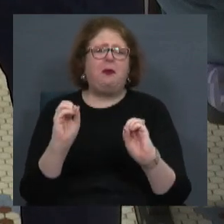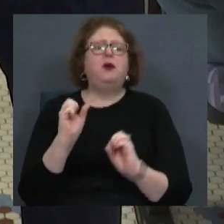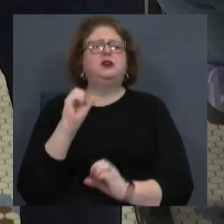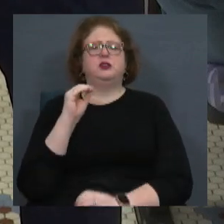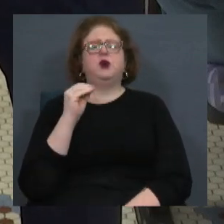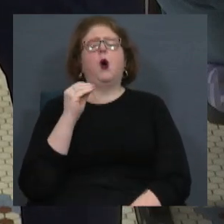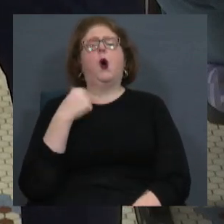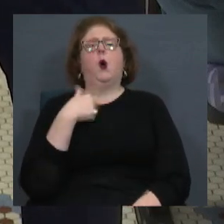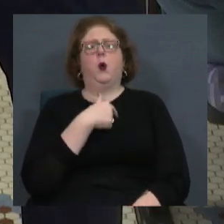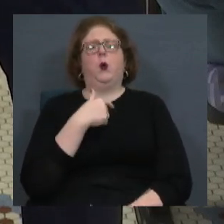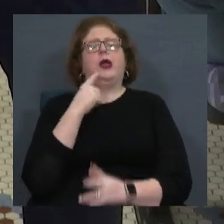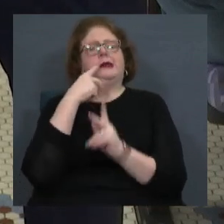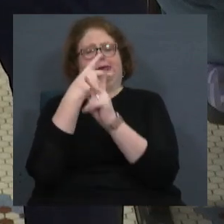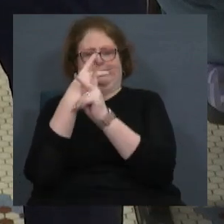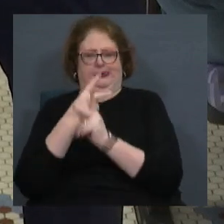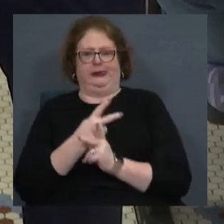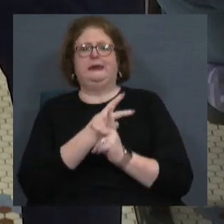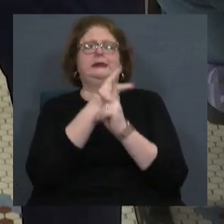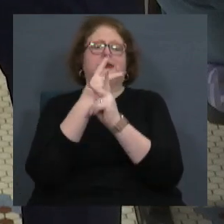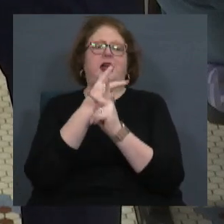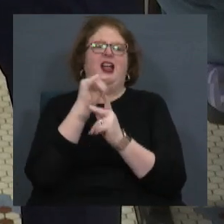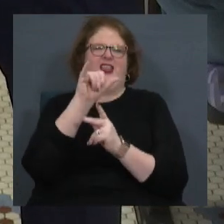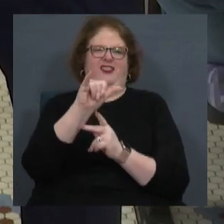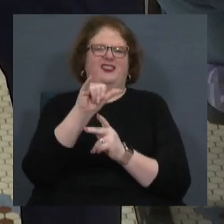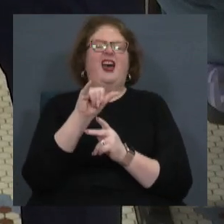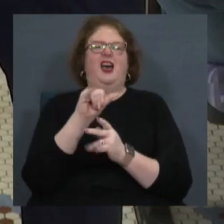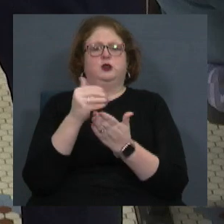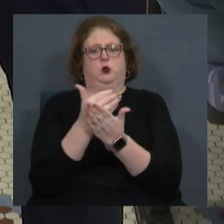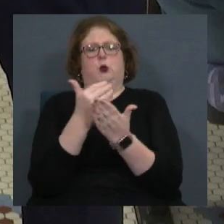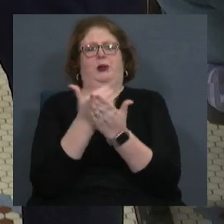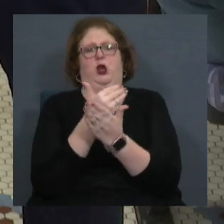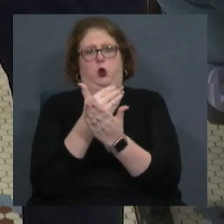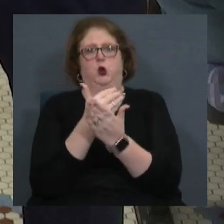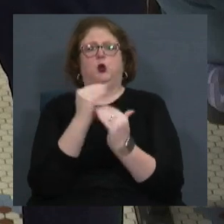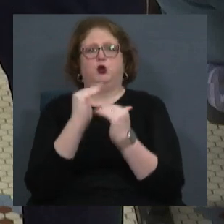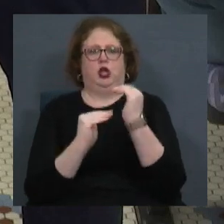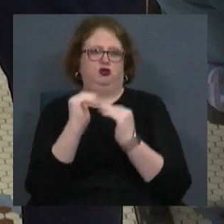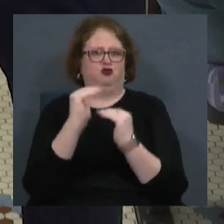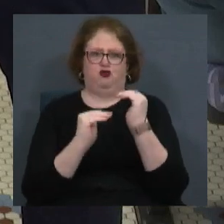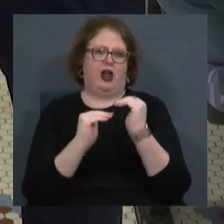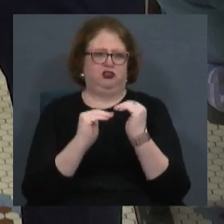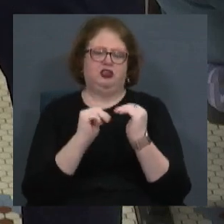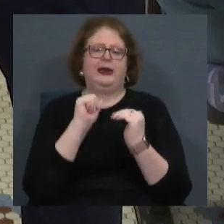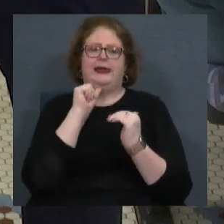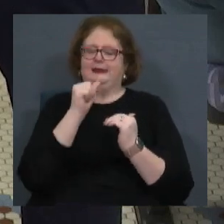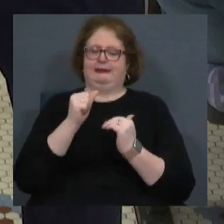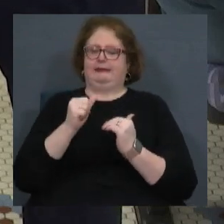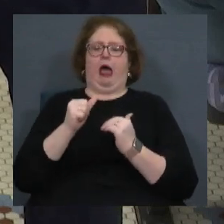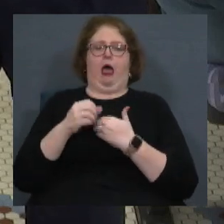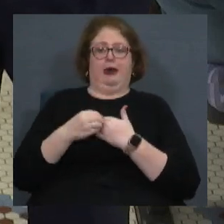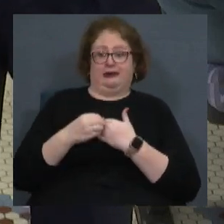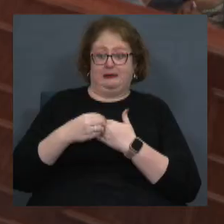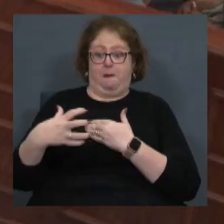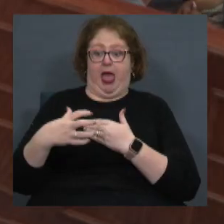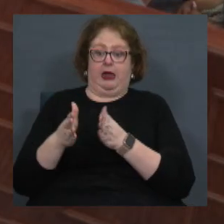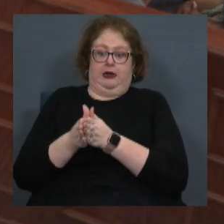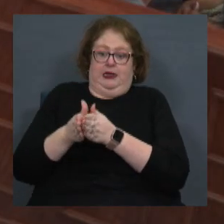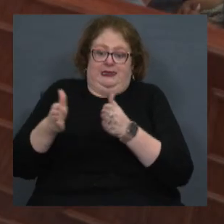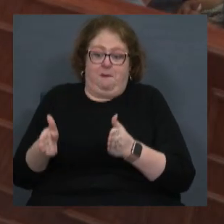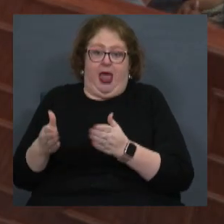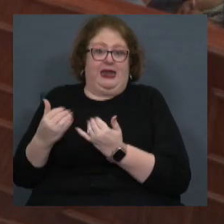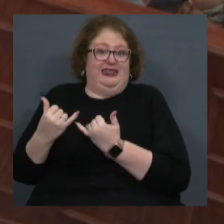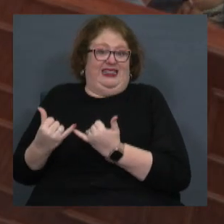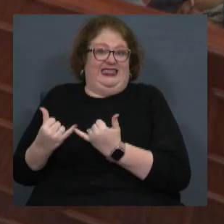of that and how we phase that. But that's all new construction, not expansion of the existing concourse, but it's a new concourse. Thank